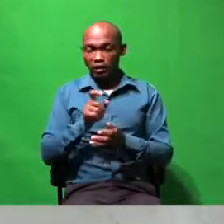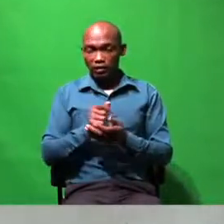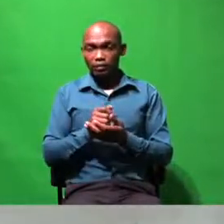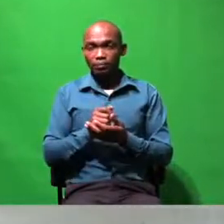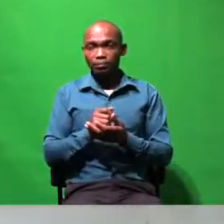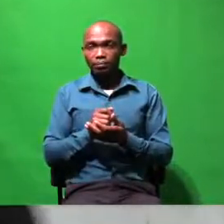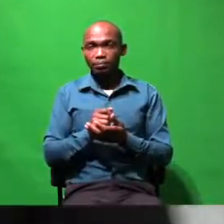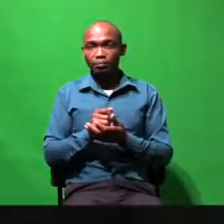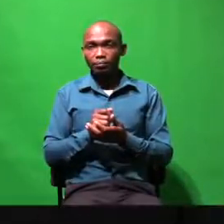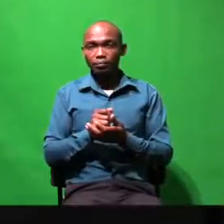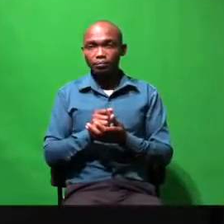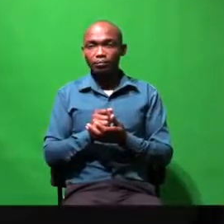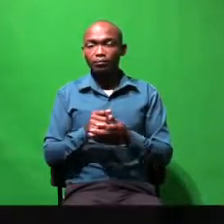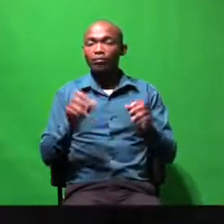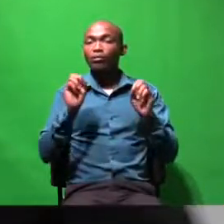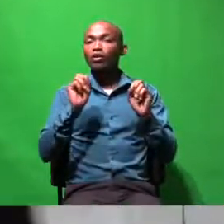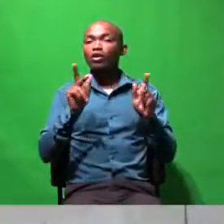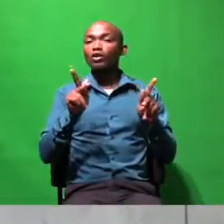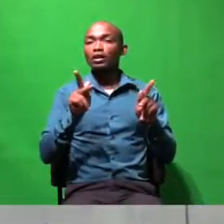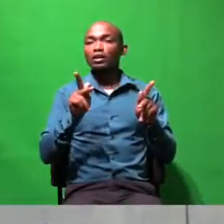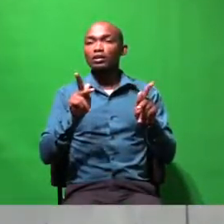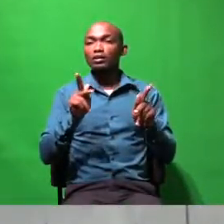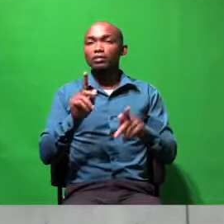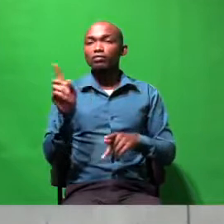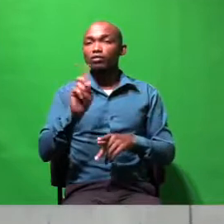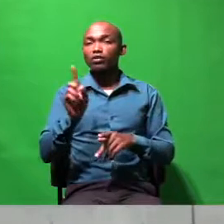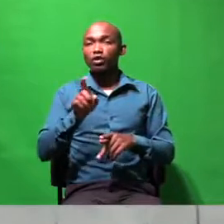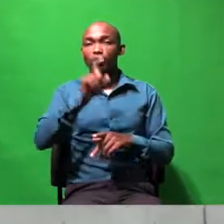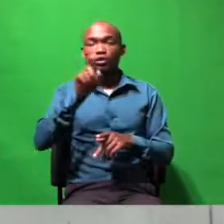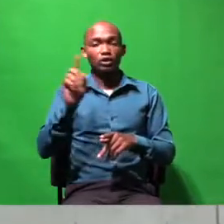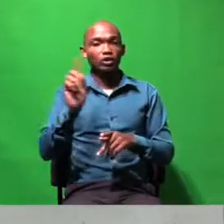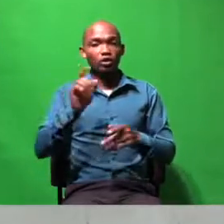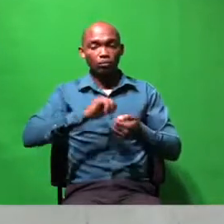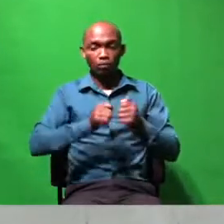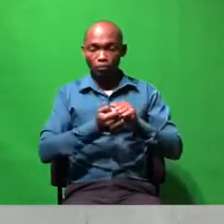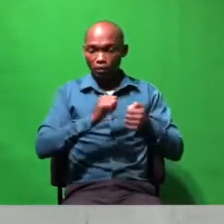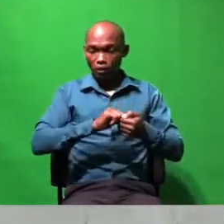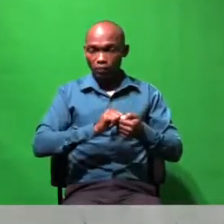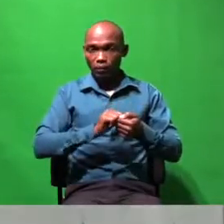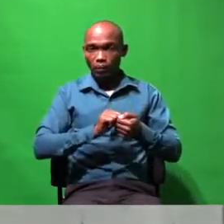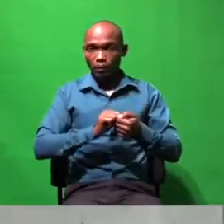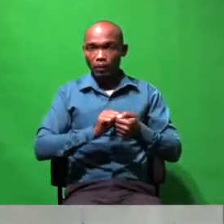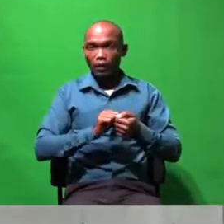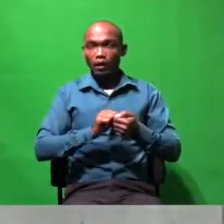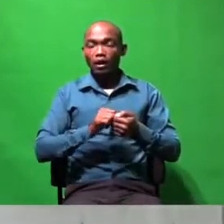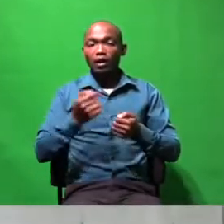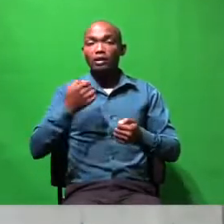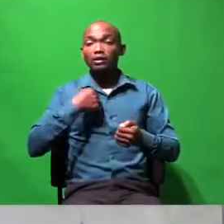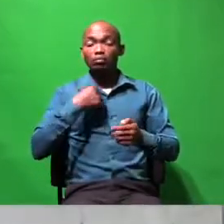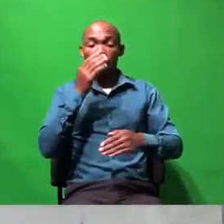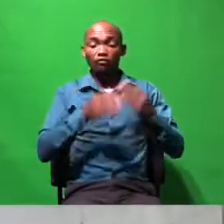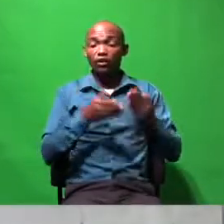ask. Okay. If no question, no problem. So let me end up